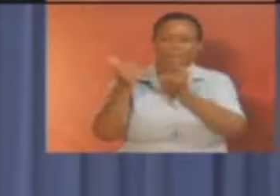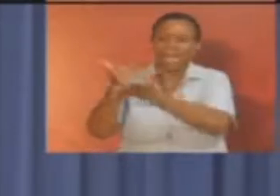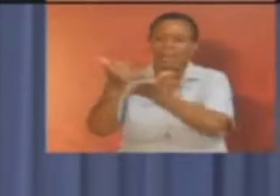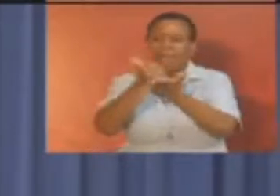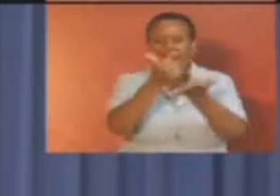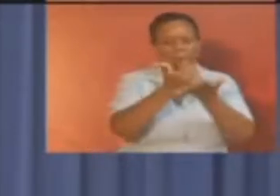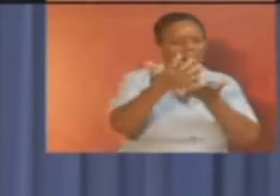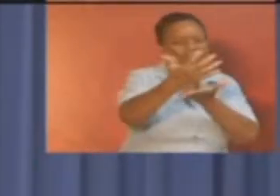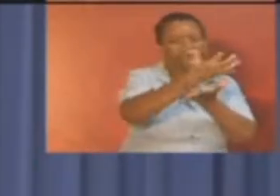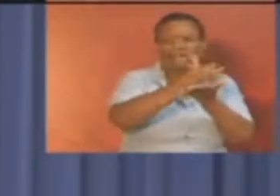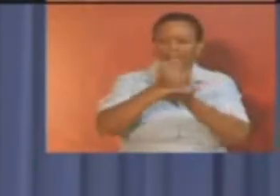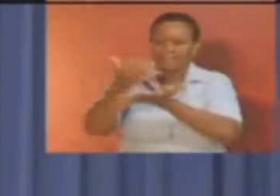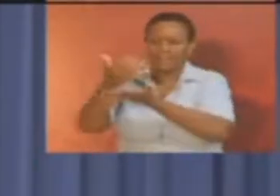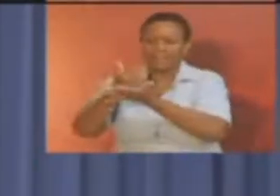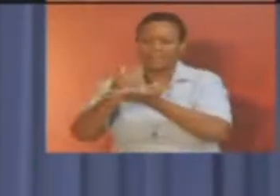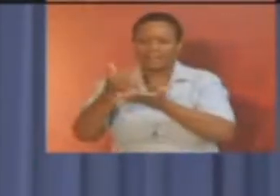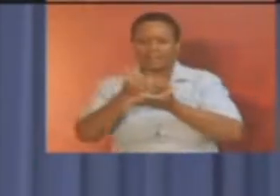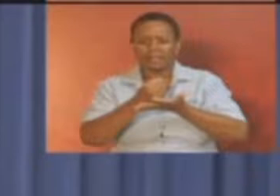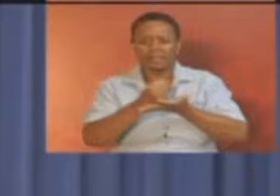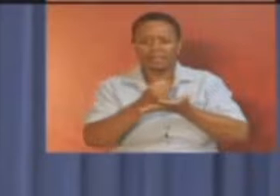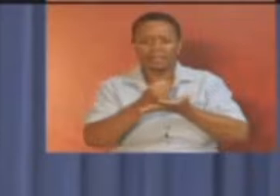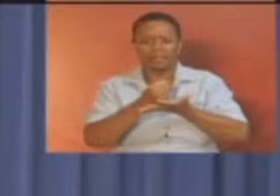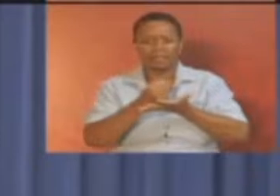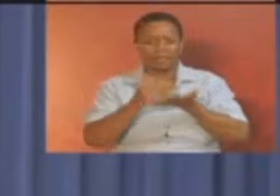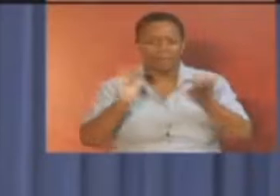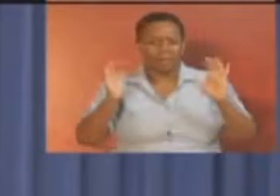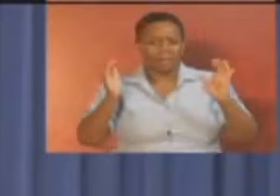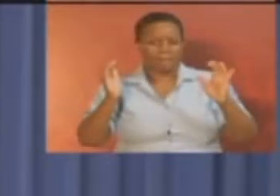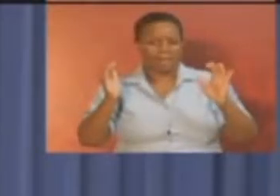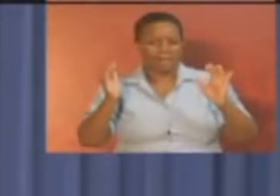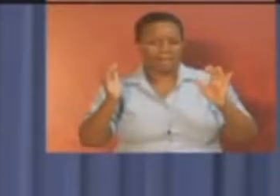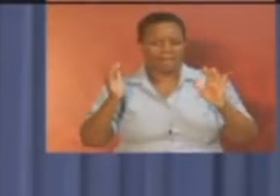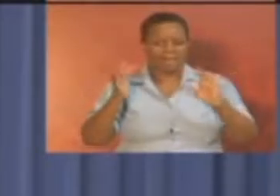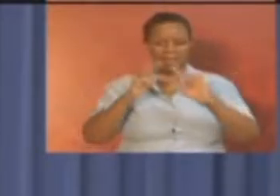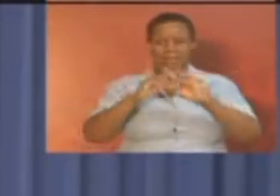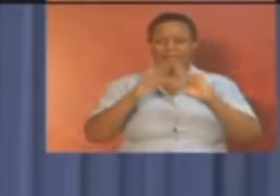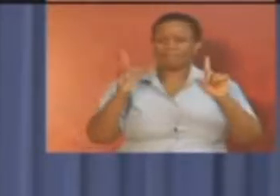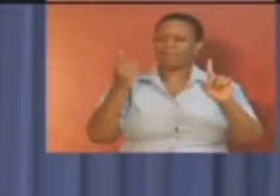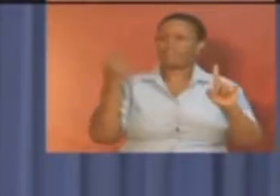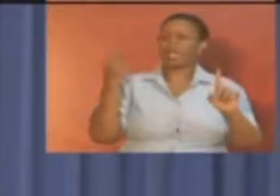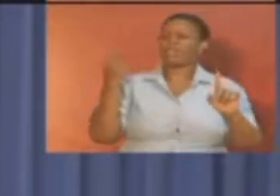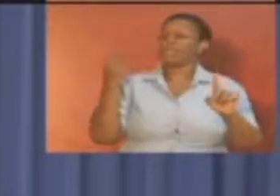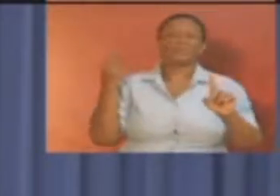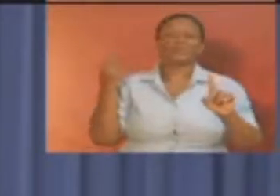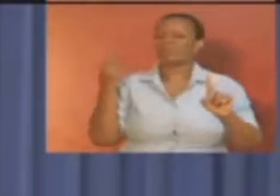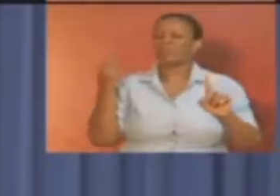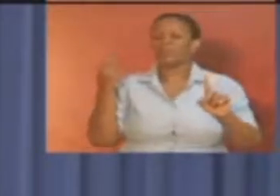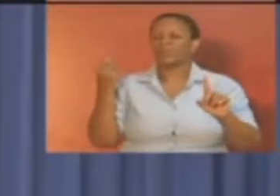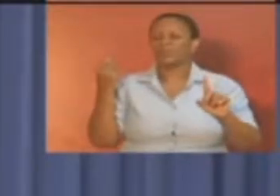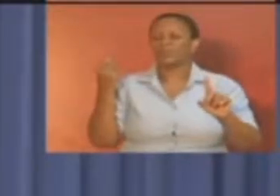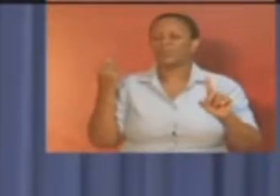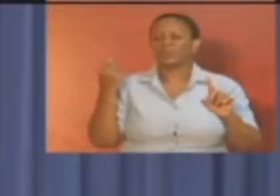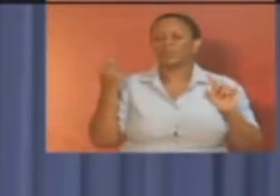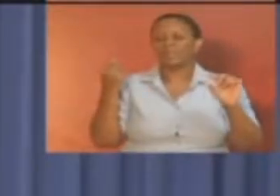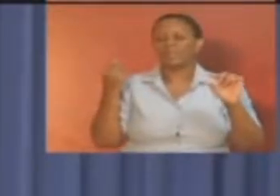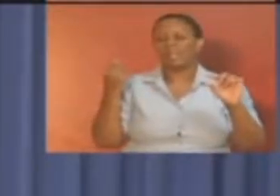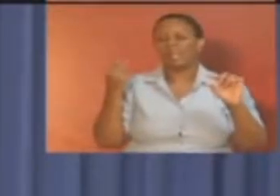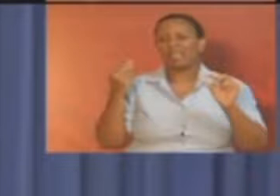before, not on the scale that we did last year, because that is not available, but certainly on a scale that would